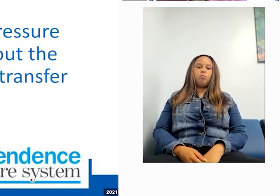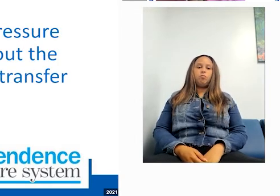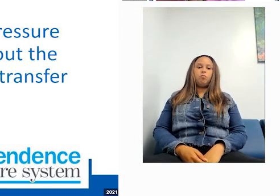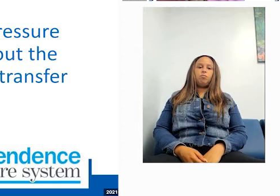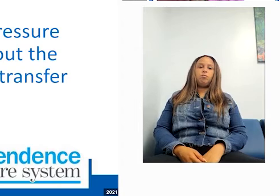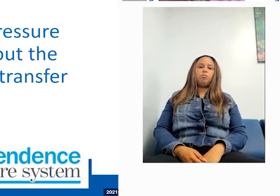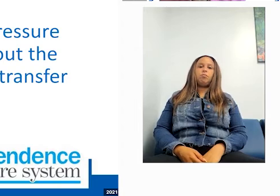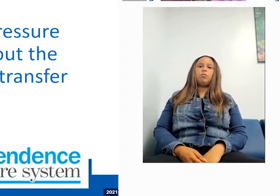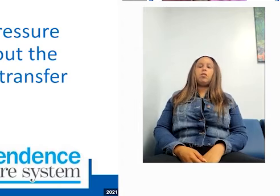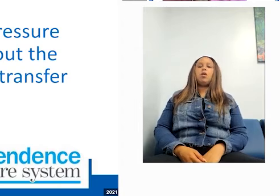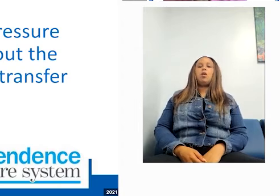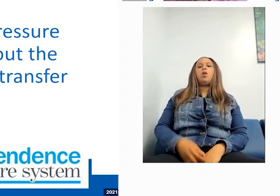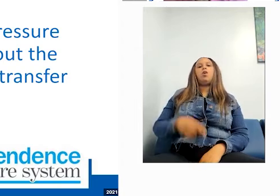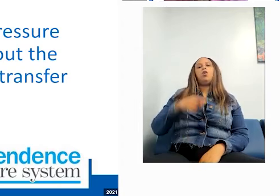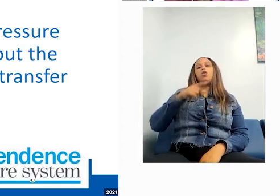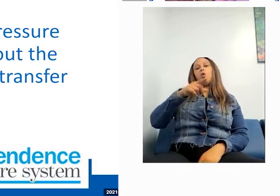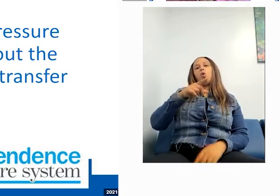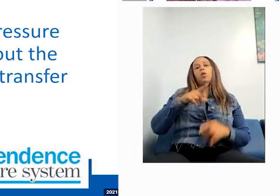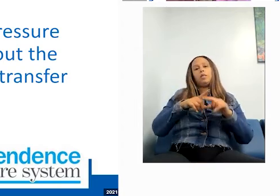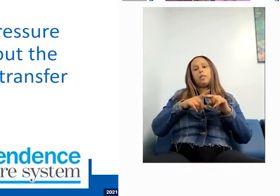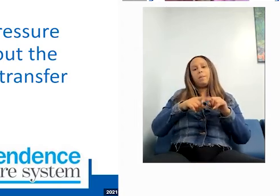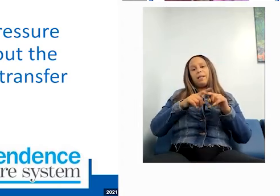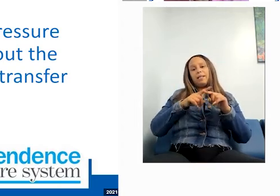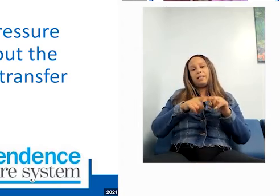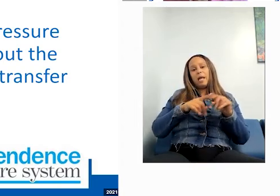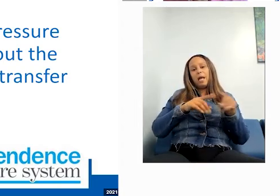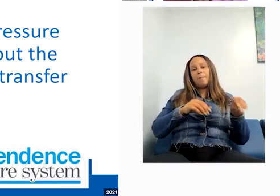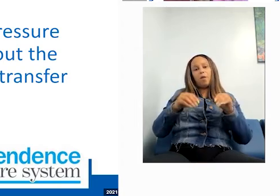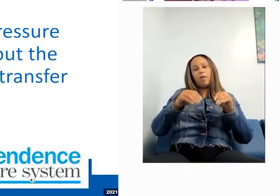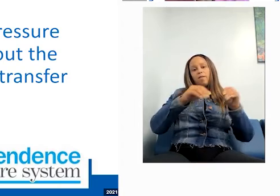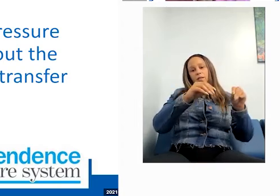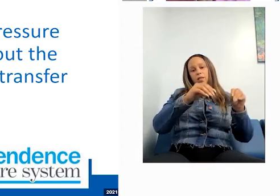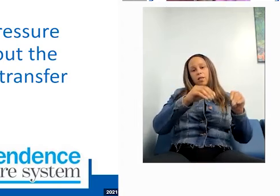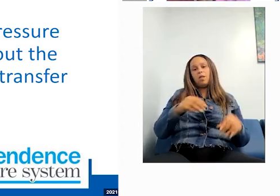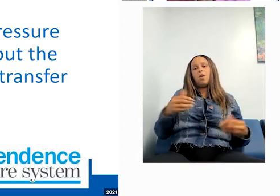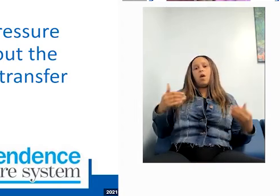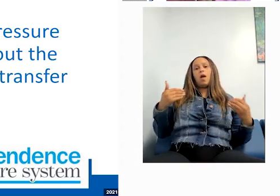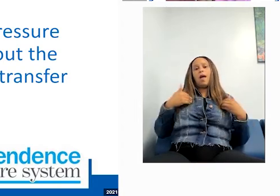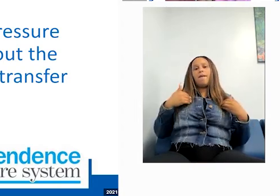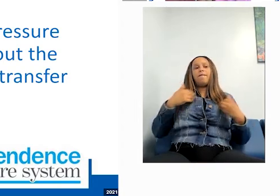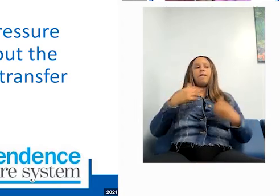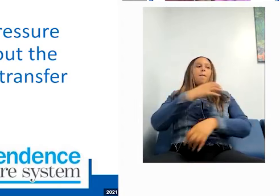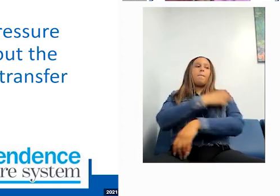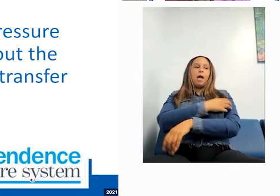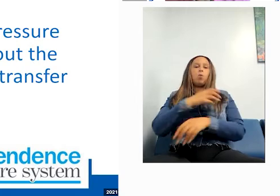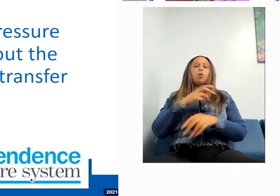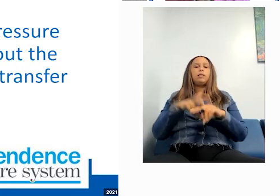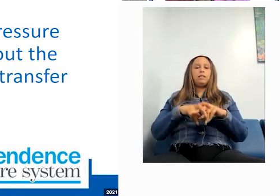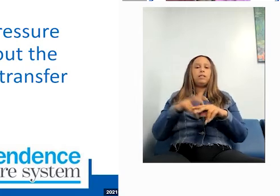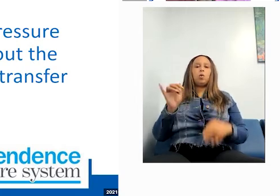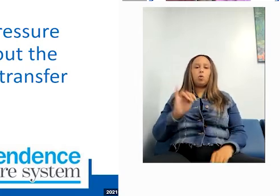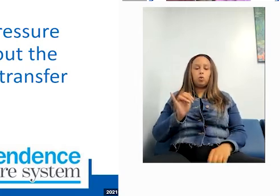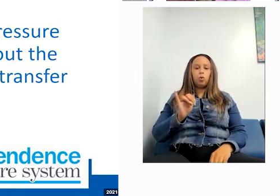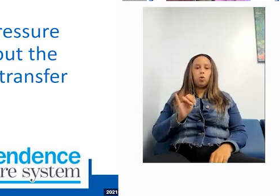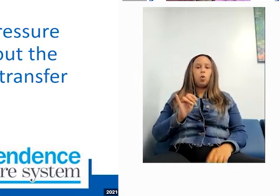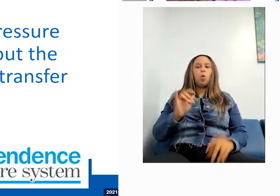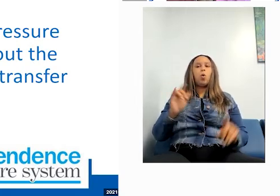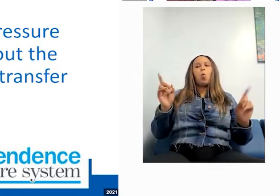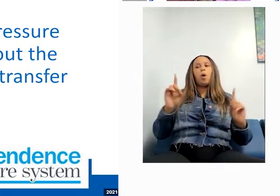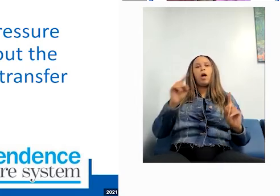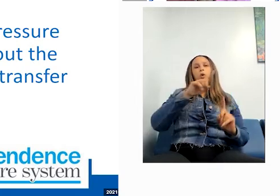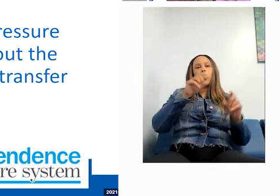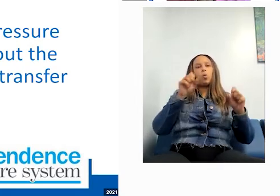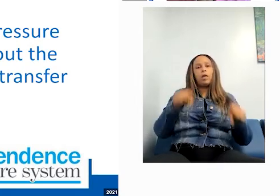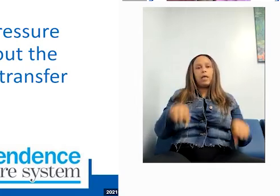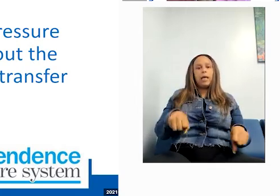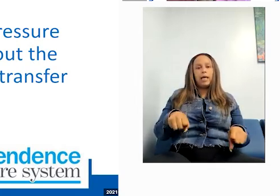So dependent mobility devices, along with both power seats as well, when you can incorporate